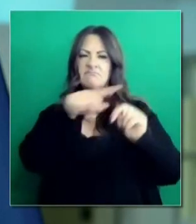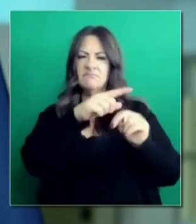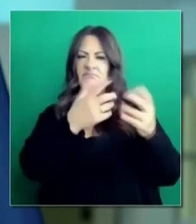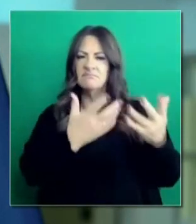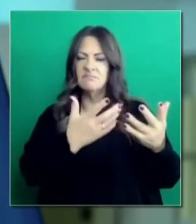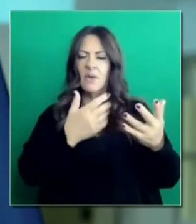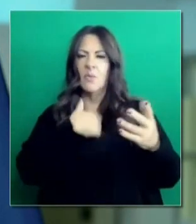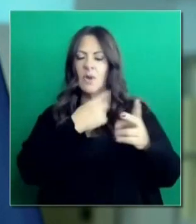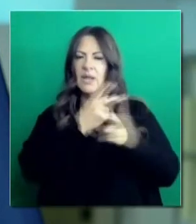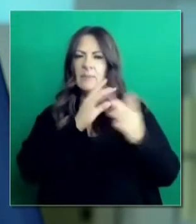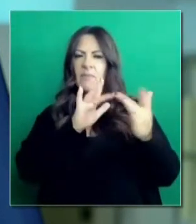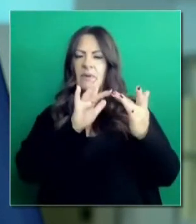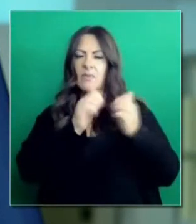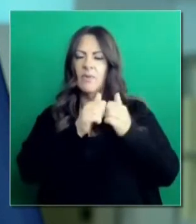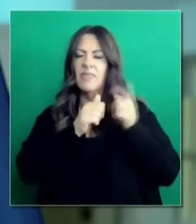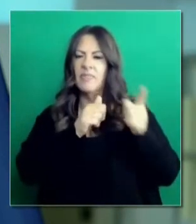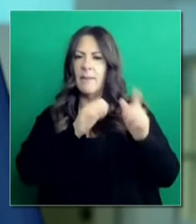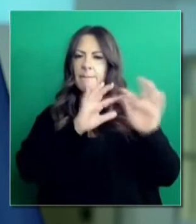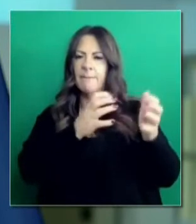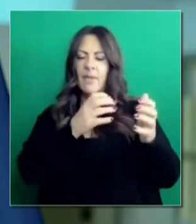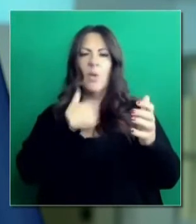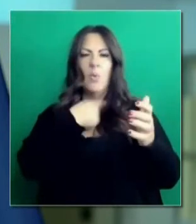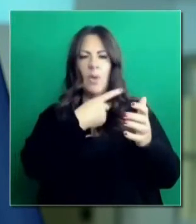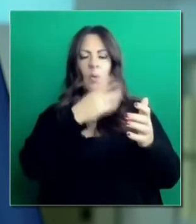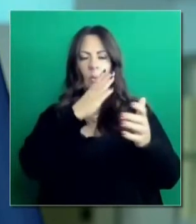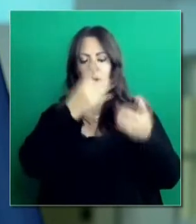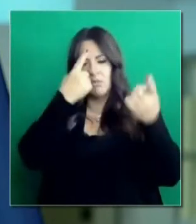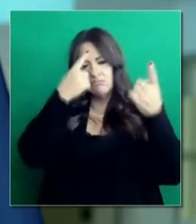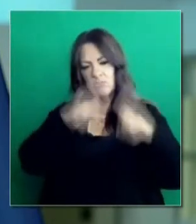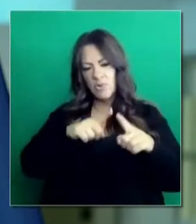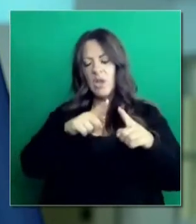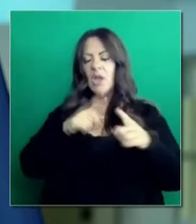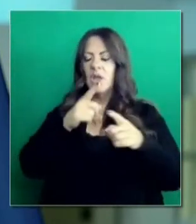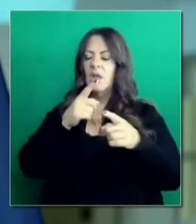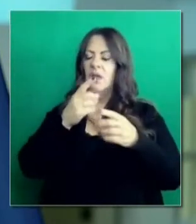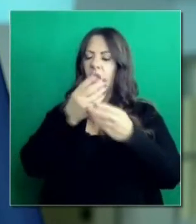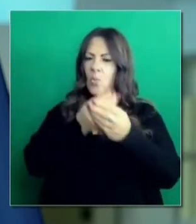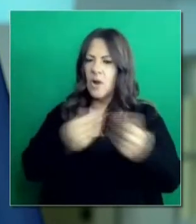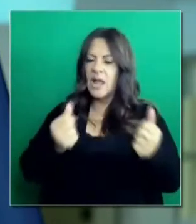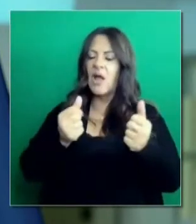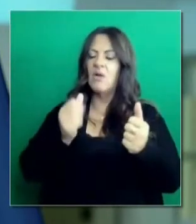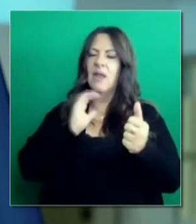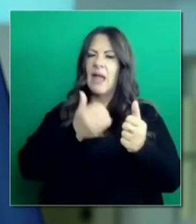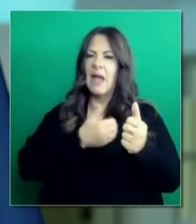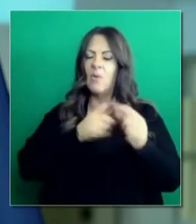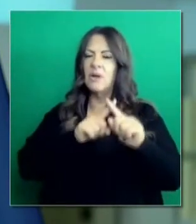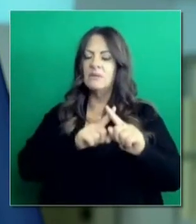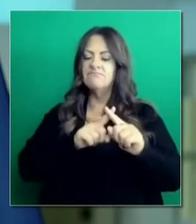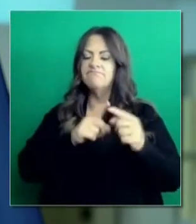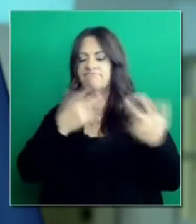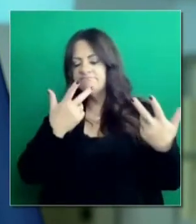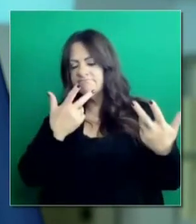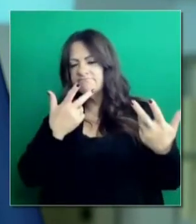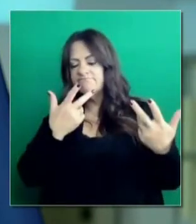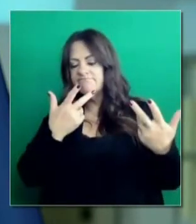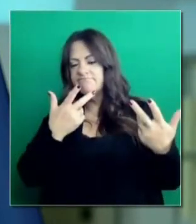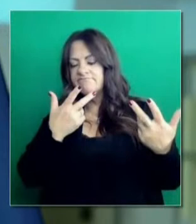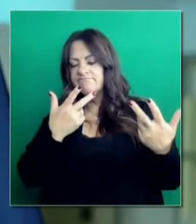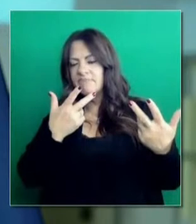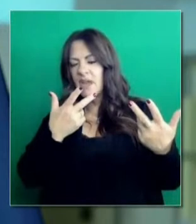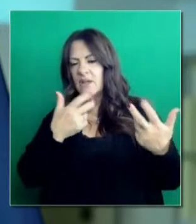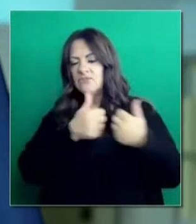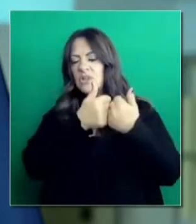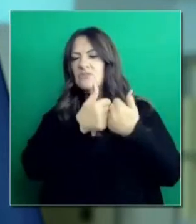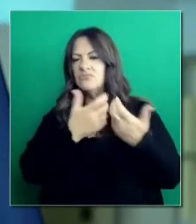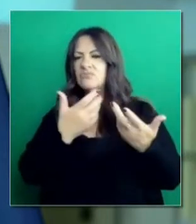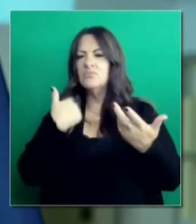confident that we'll work through these issues. I also, forgive me, take time to acknowledge, last year we had a shortfall in this